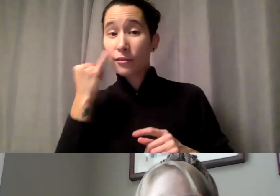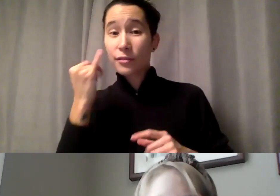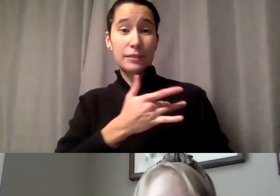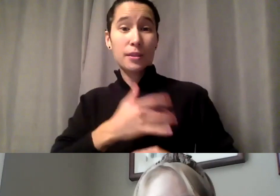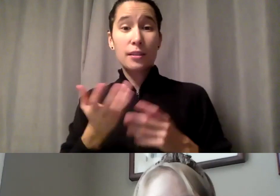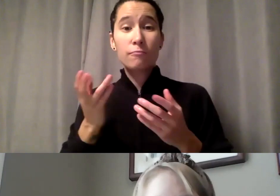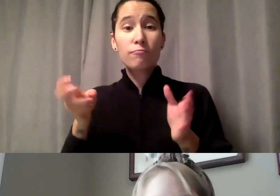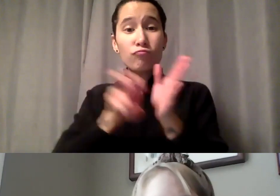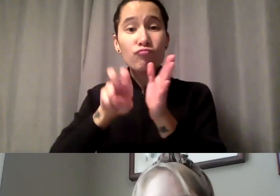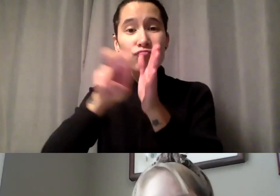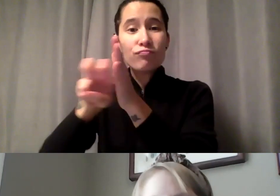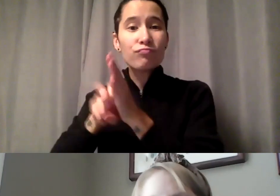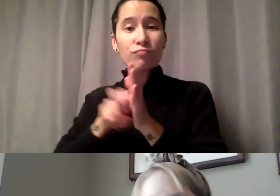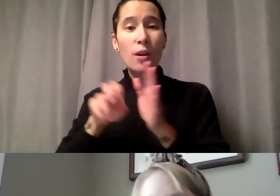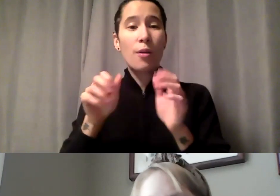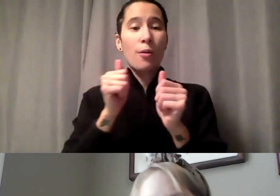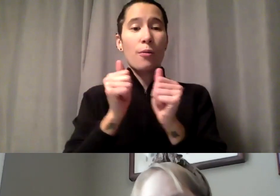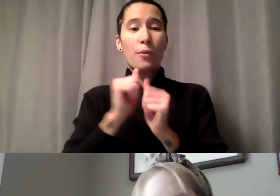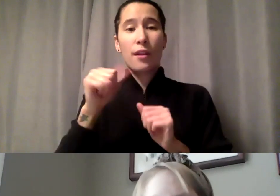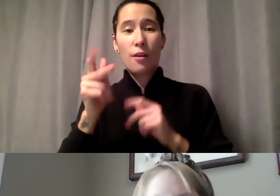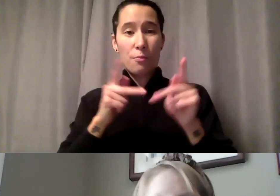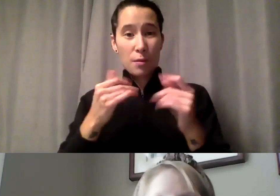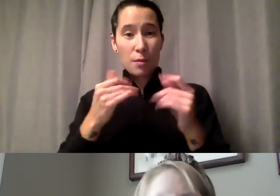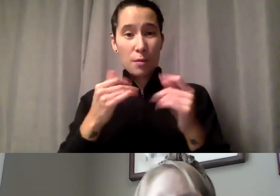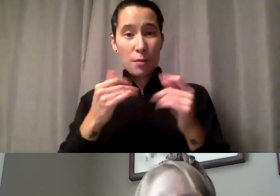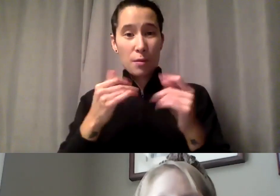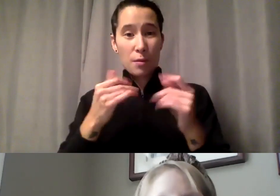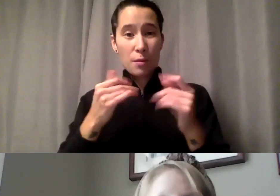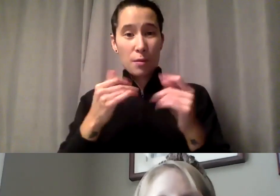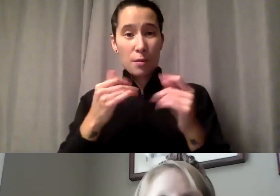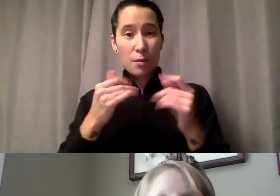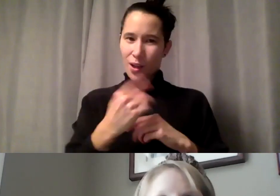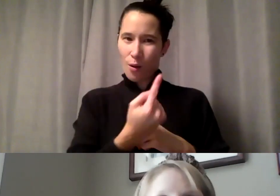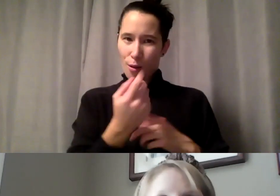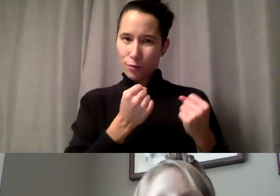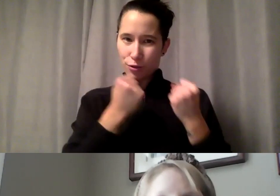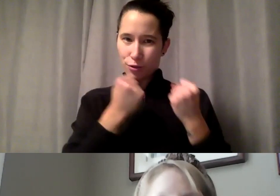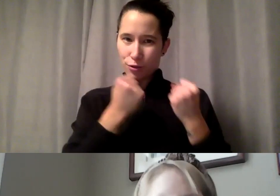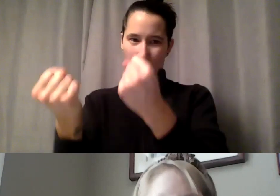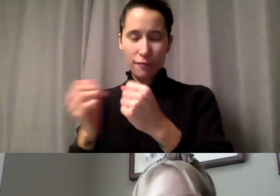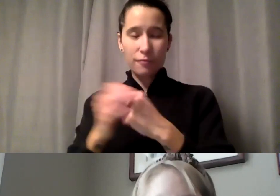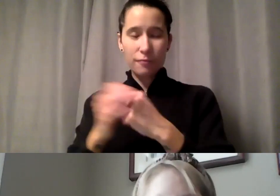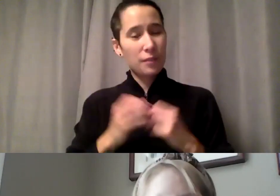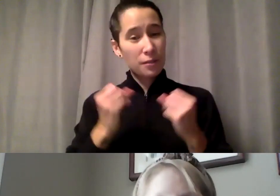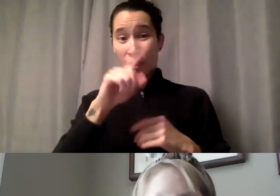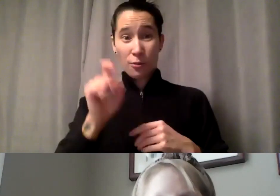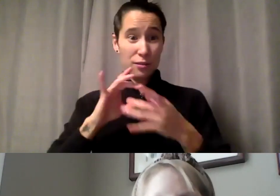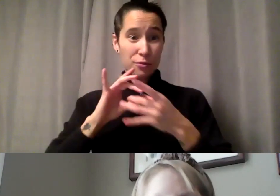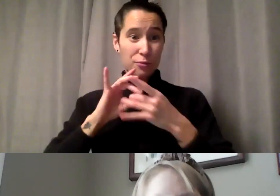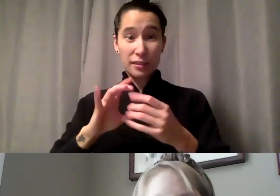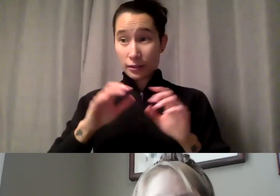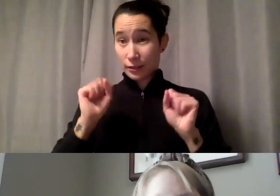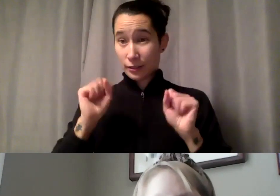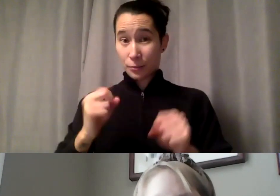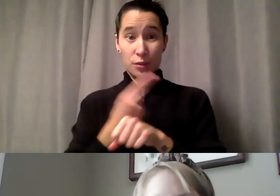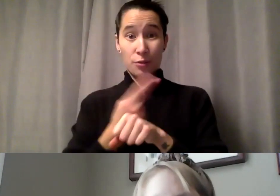people on your team, that should not happen at this time. If questions of can we still use our team